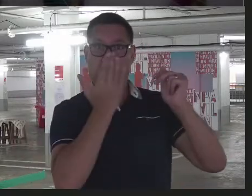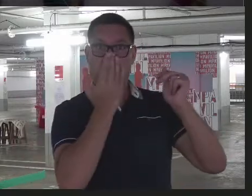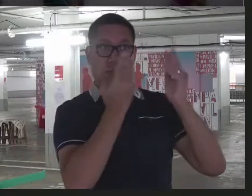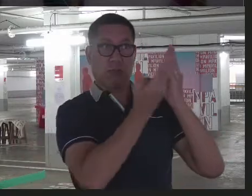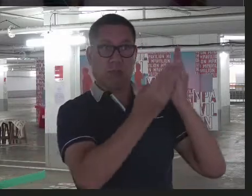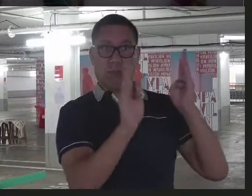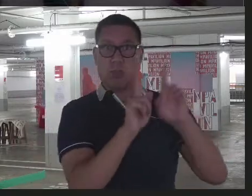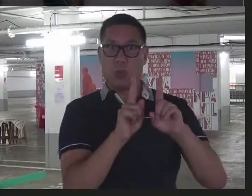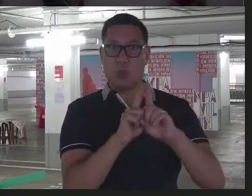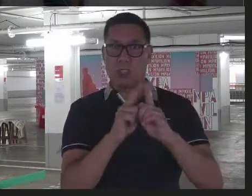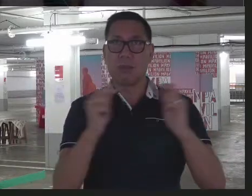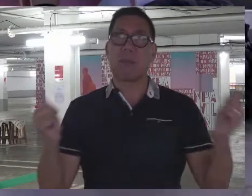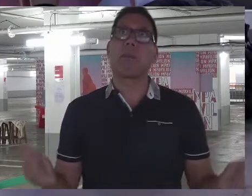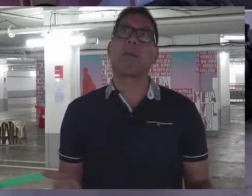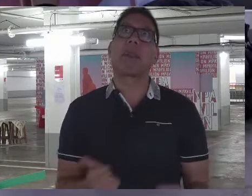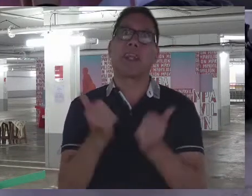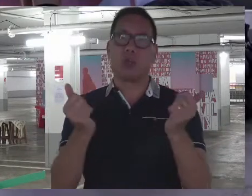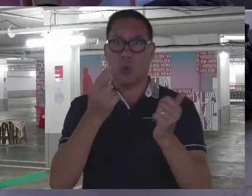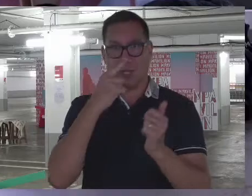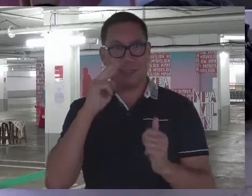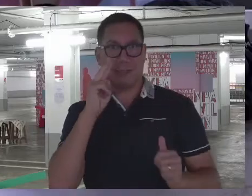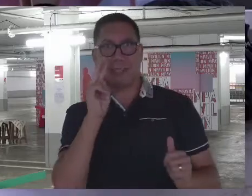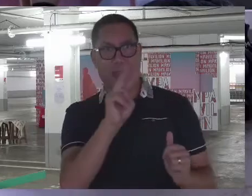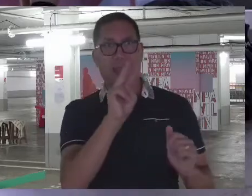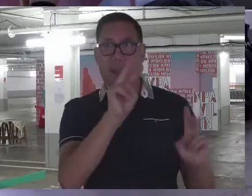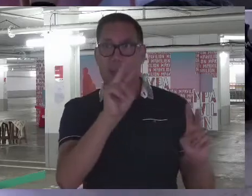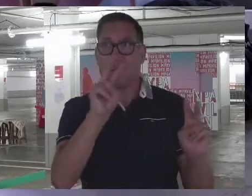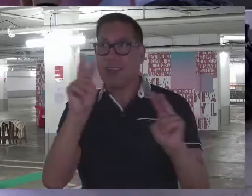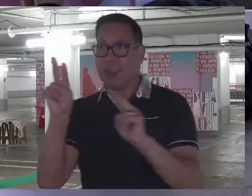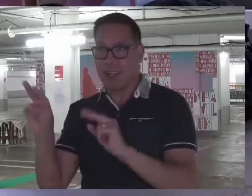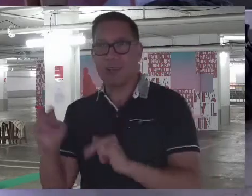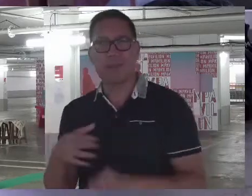see. Thank you so much.